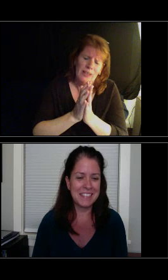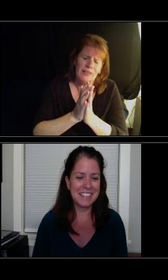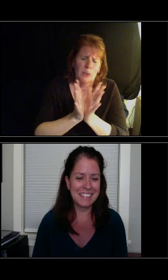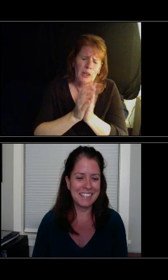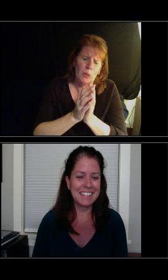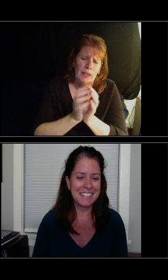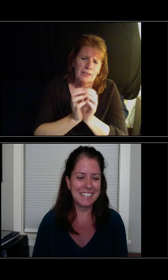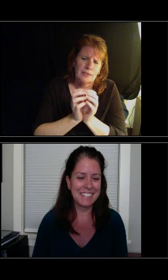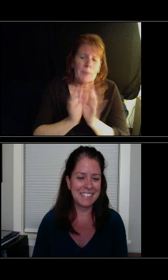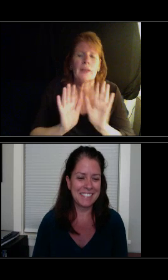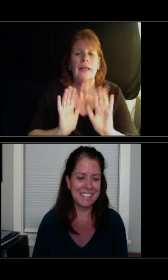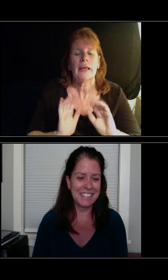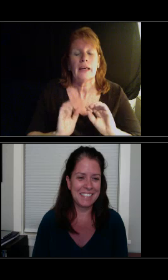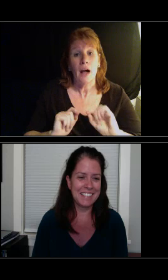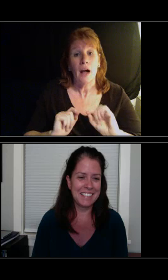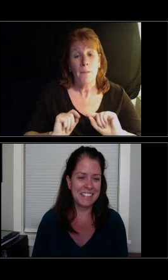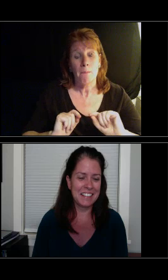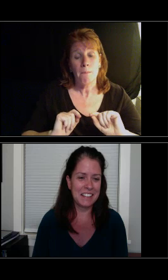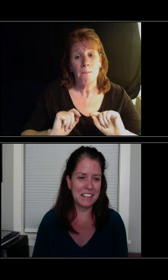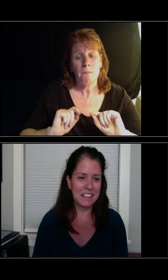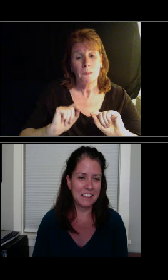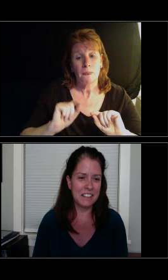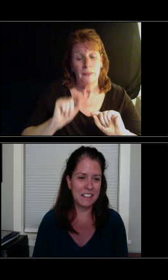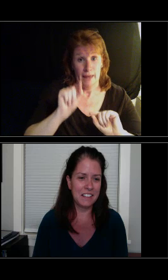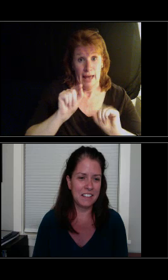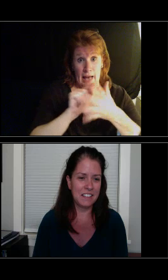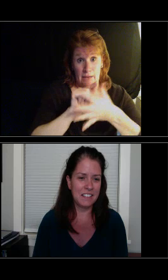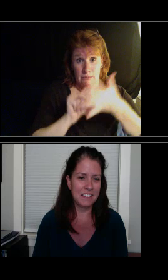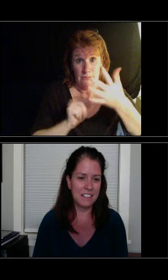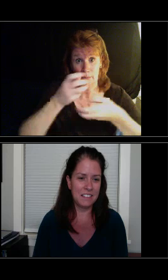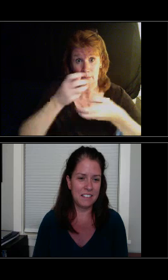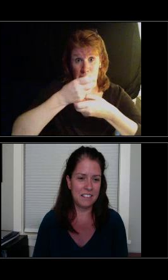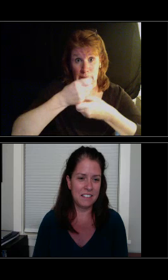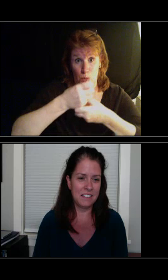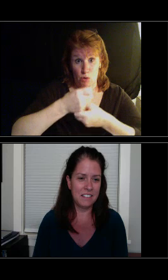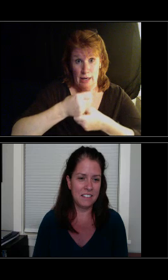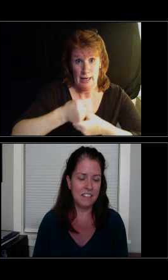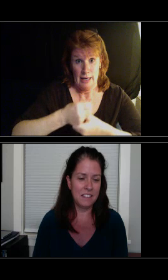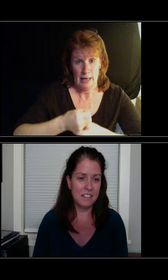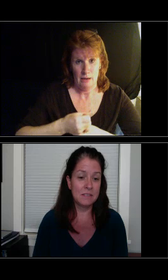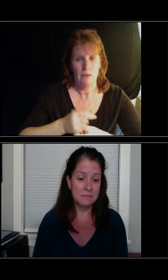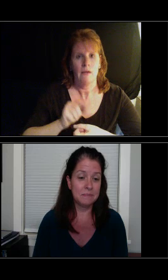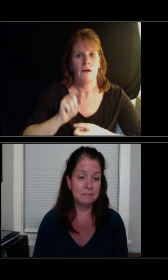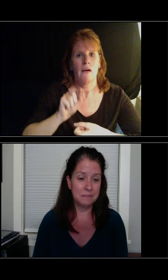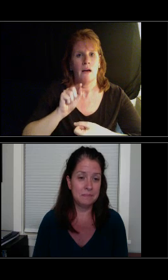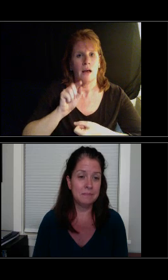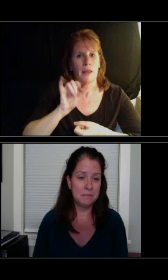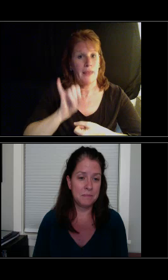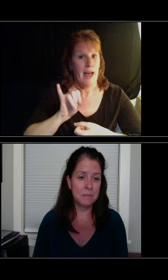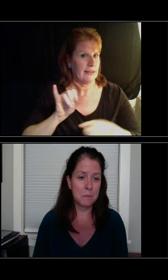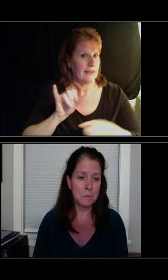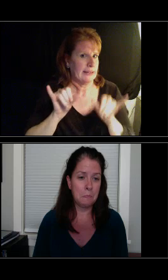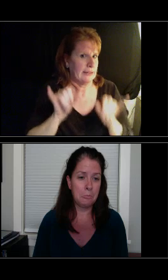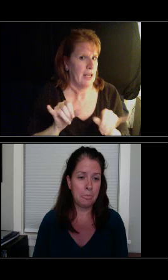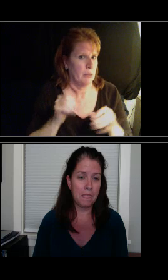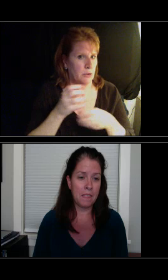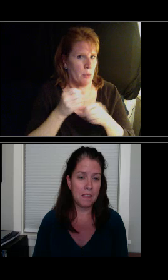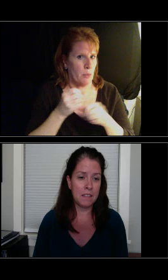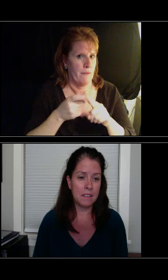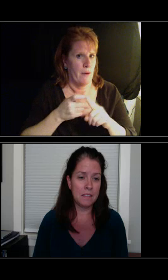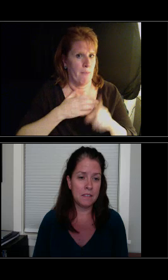you can, don't worry about the PowerPoint. We can just add one more thing in summary. So we have these summary points on